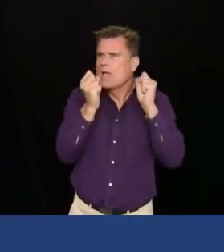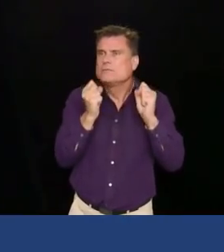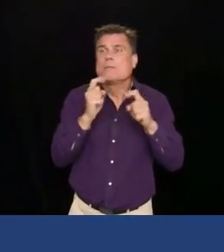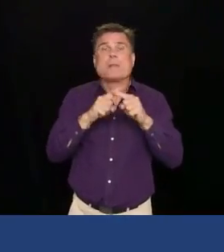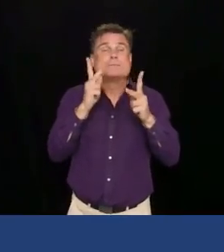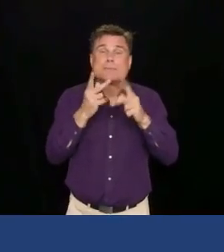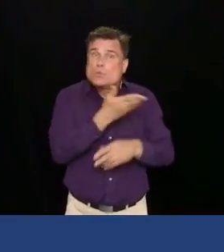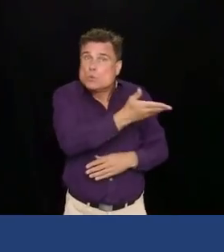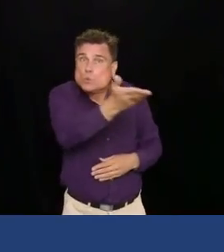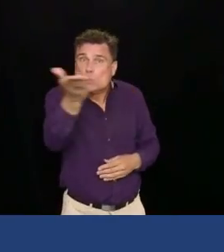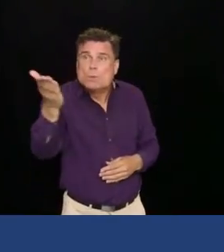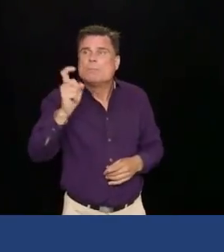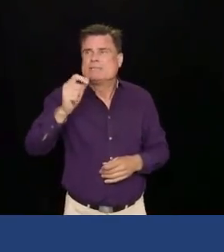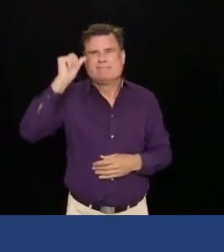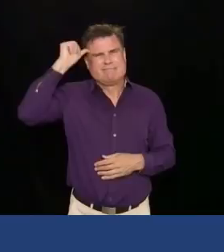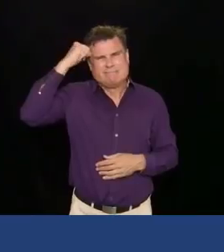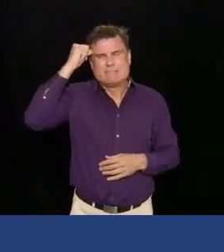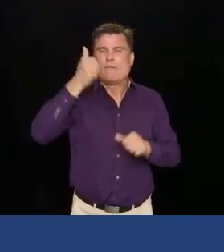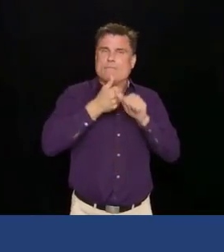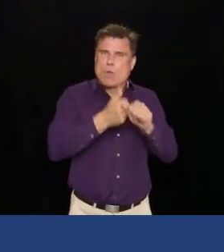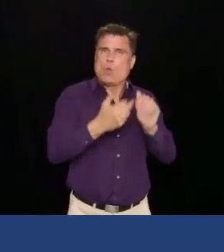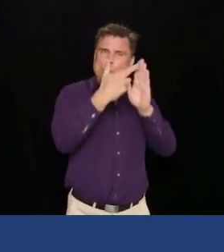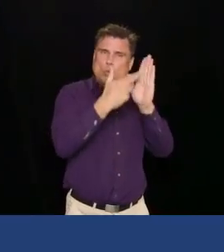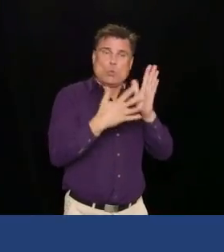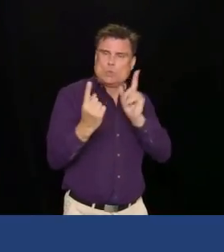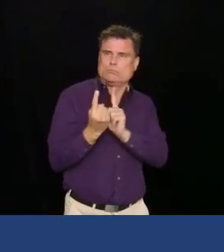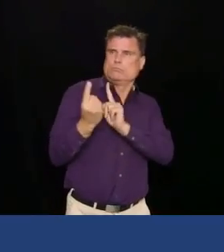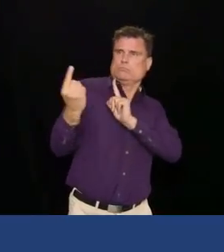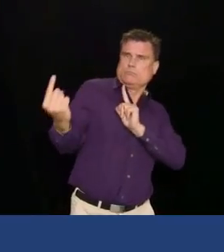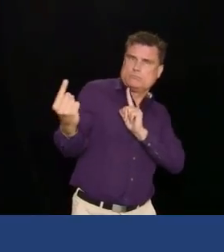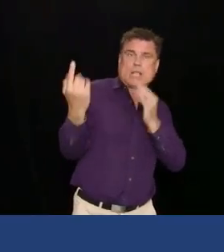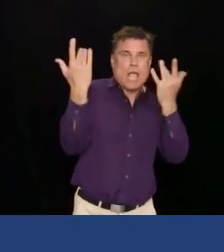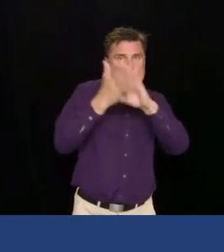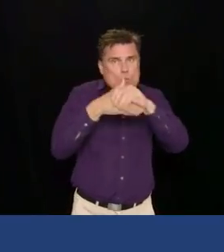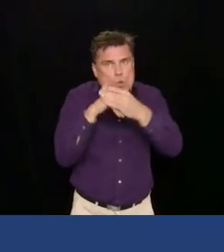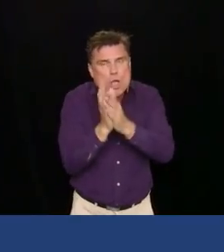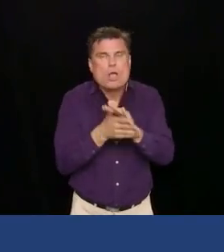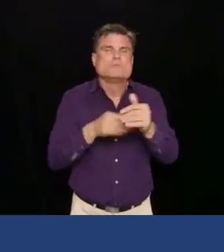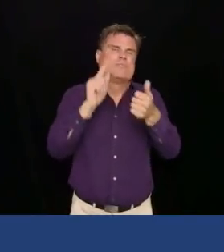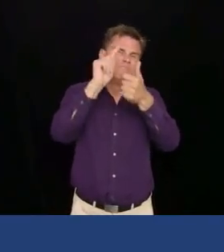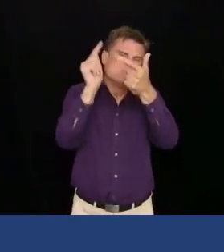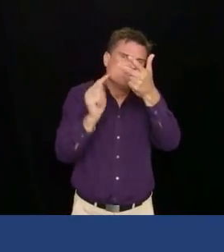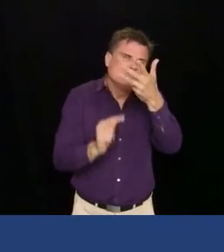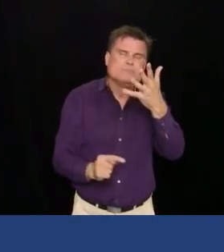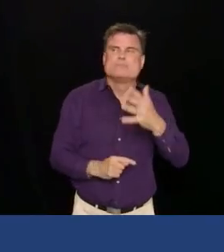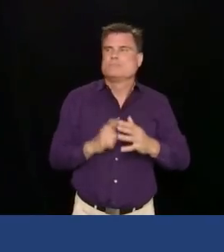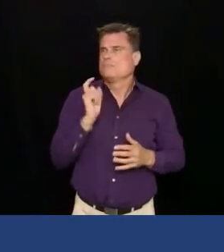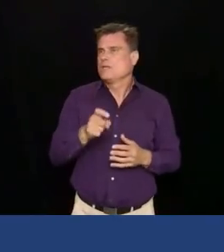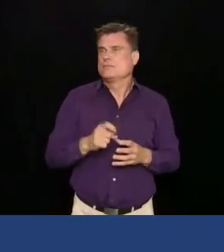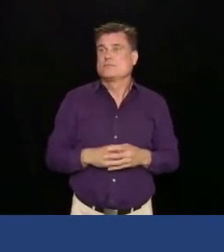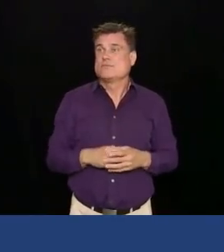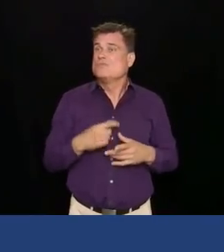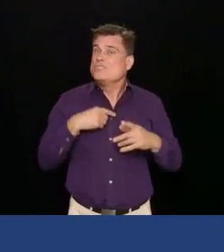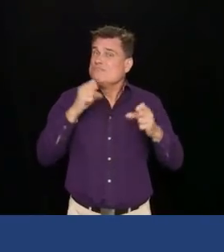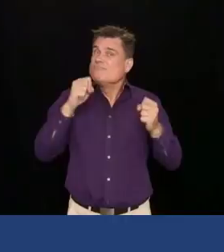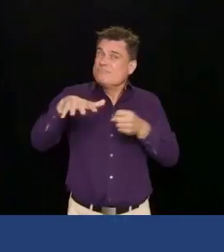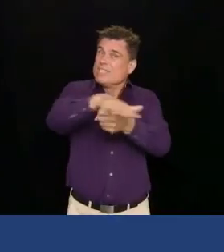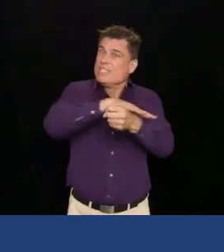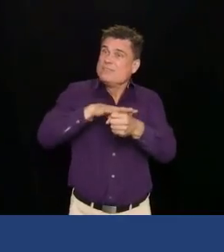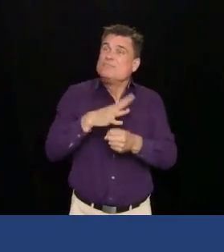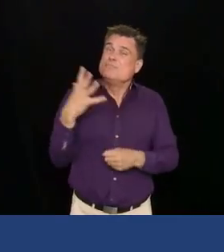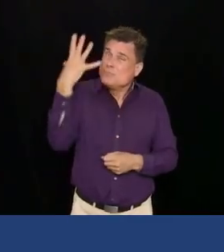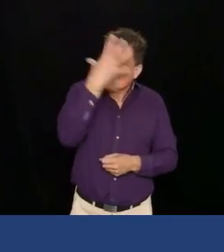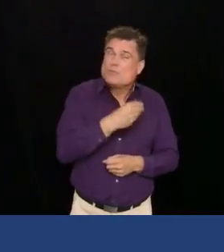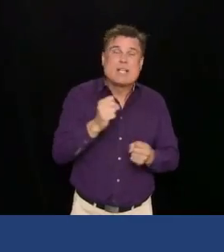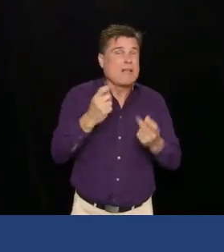the rules are important. And it's the interior of BC is an amazing place to come and visit.